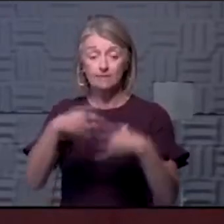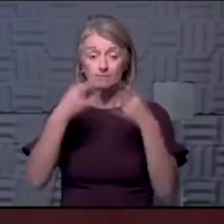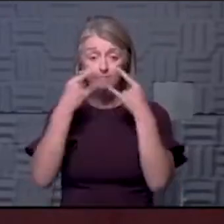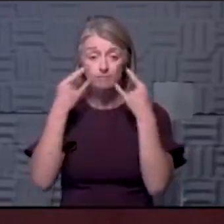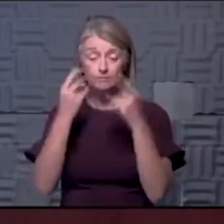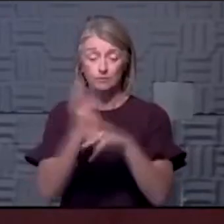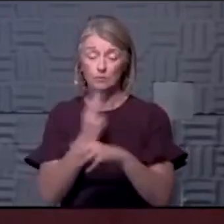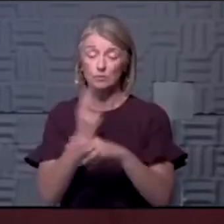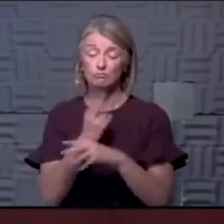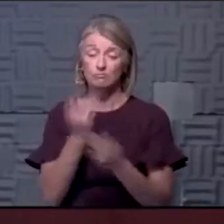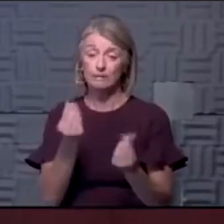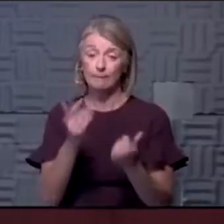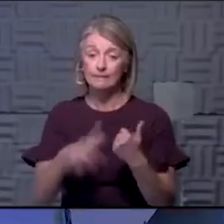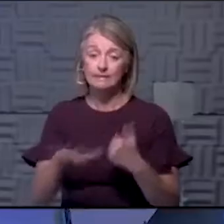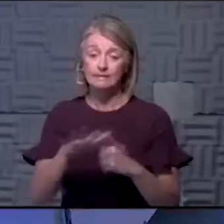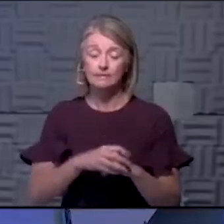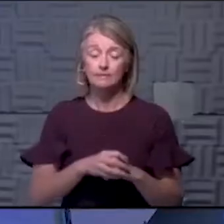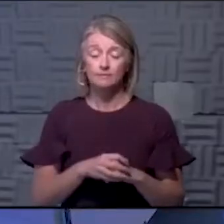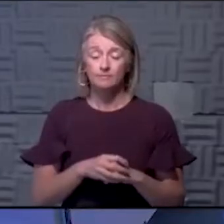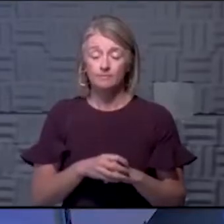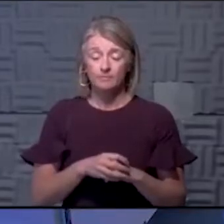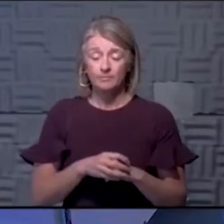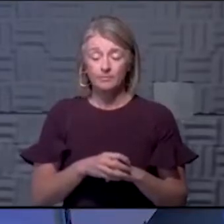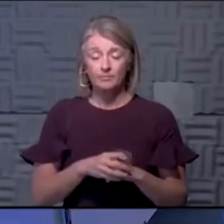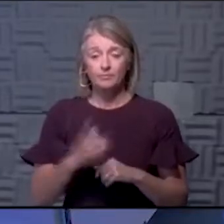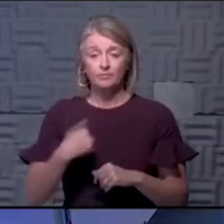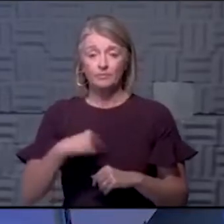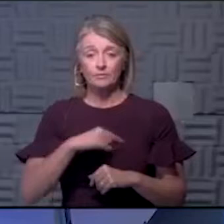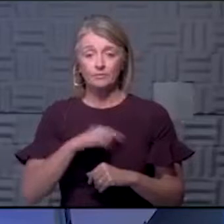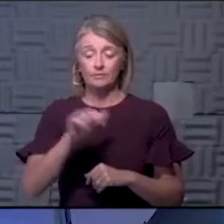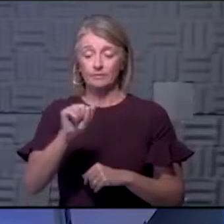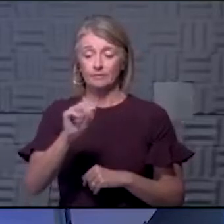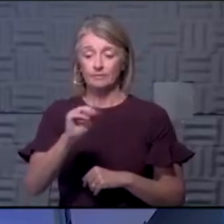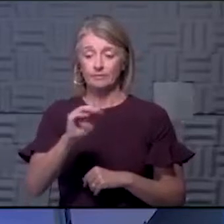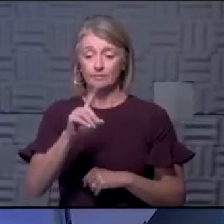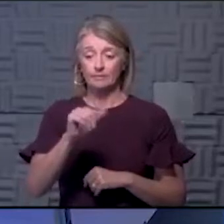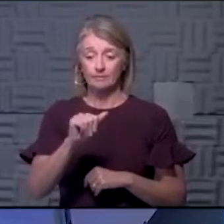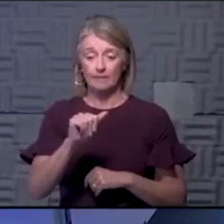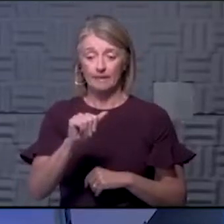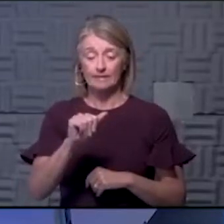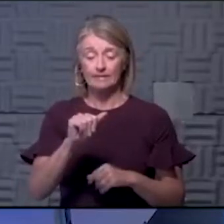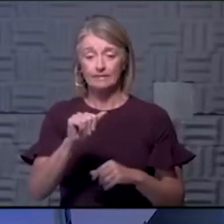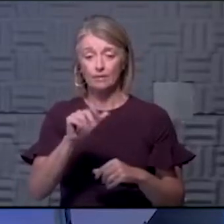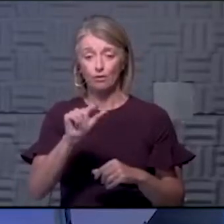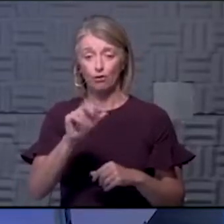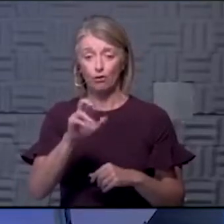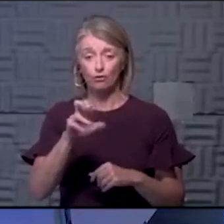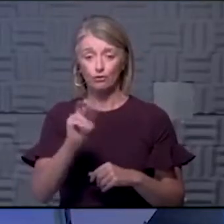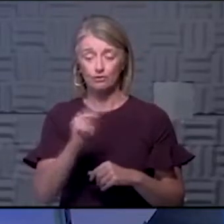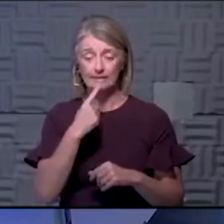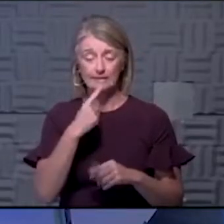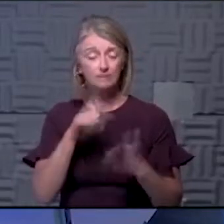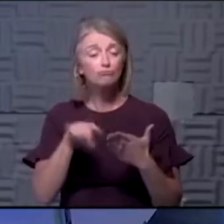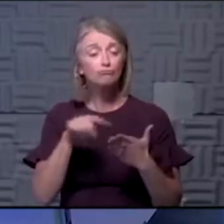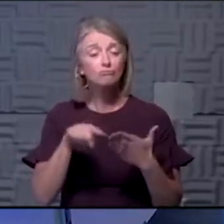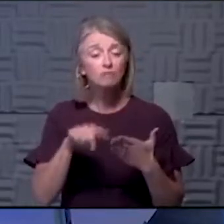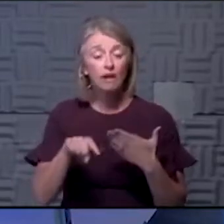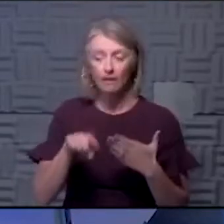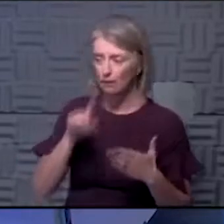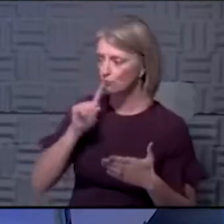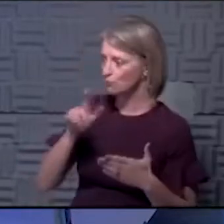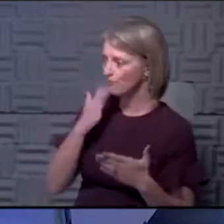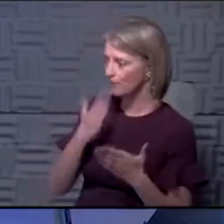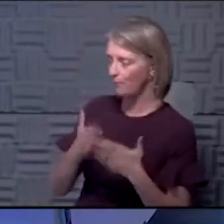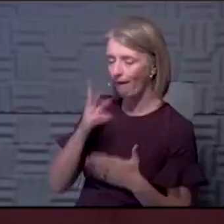great on campus. And that's what we keep reading. I mean, we have Amanda Gardner goes over and does some spot checks now and then, and she keeps coming back and saying they're doing really